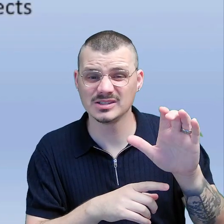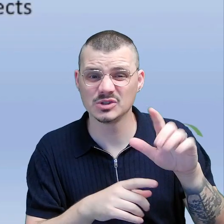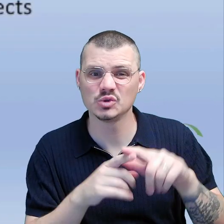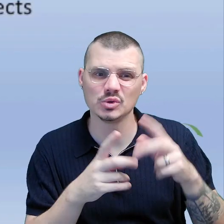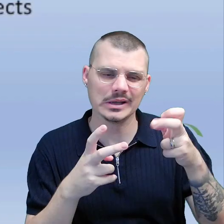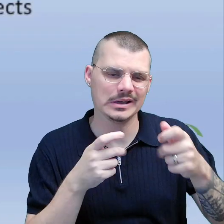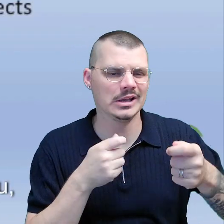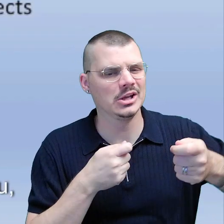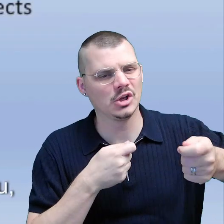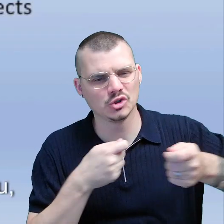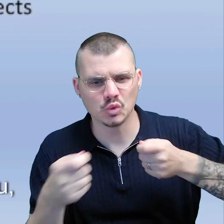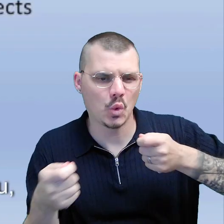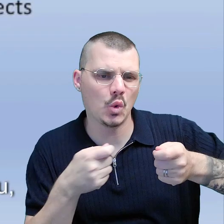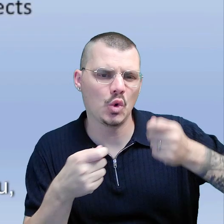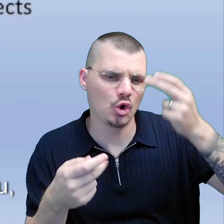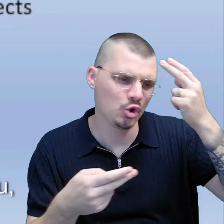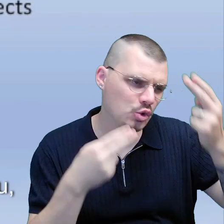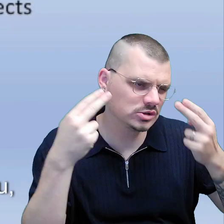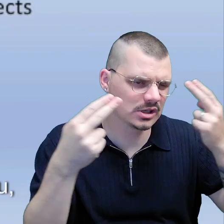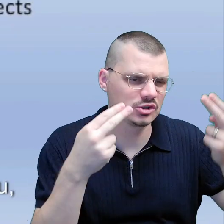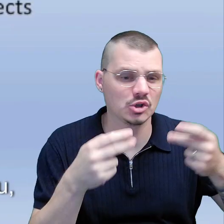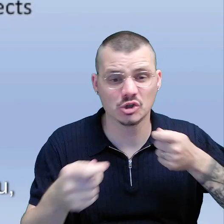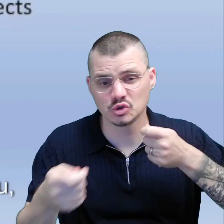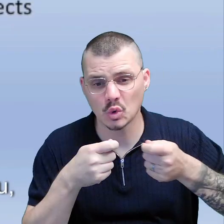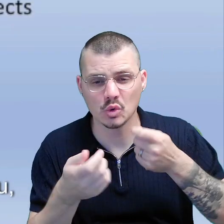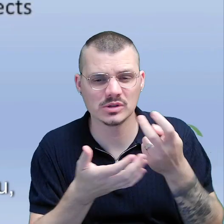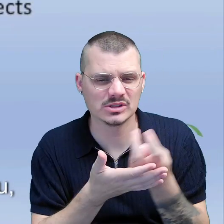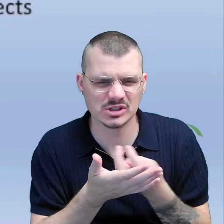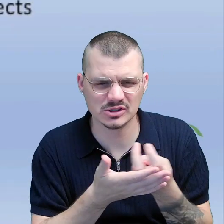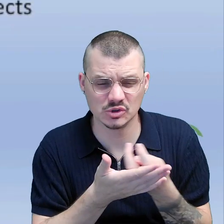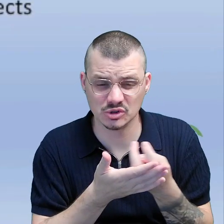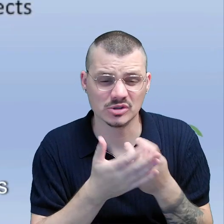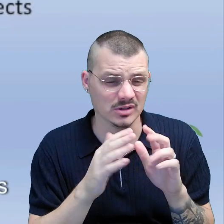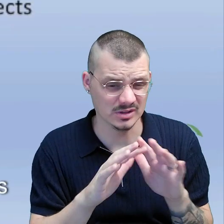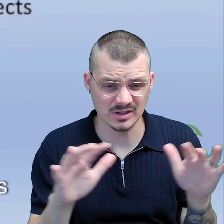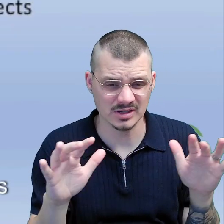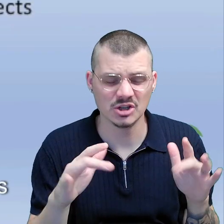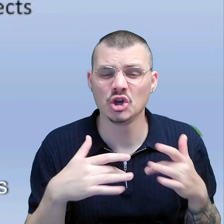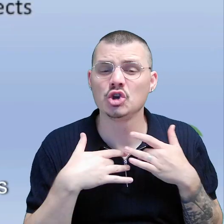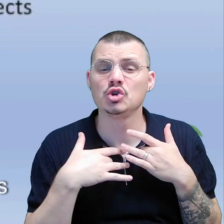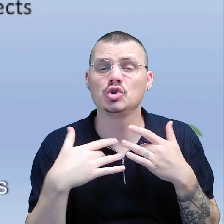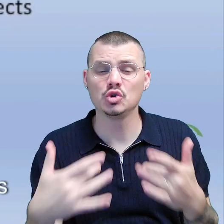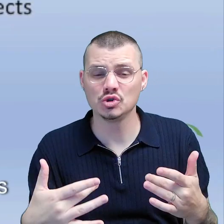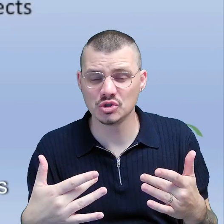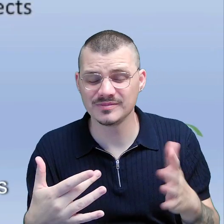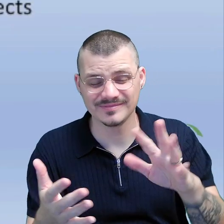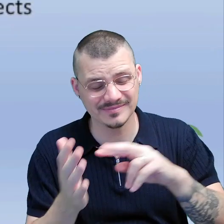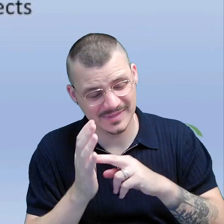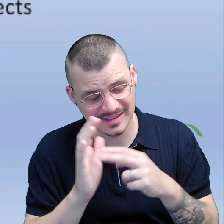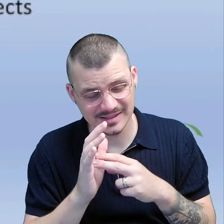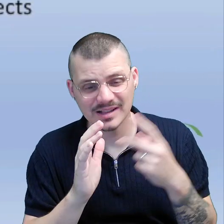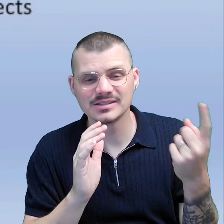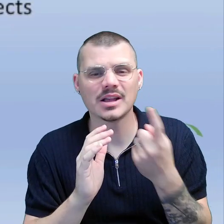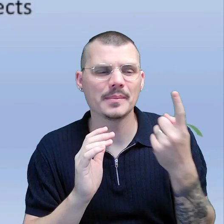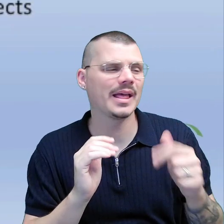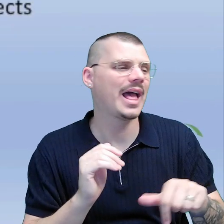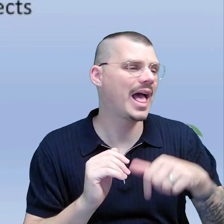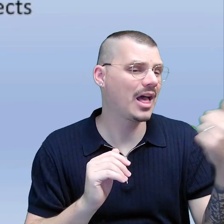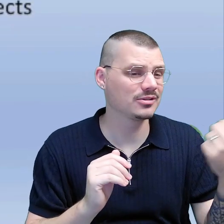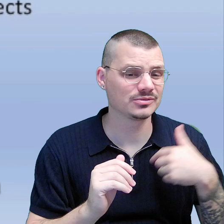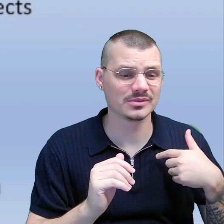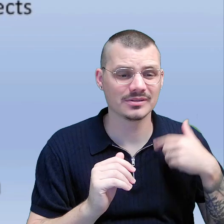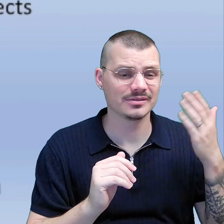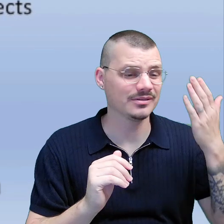control their hallucinations, seizures, what have you, that usually means, once again, there's something else going